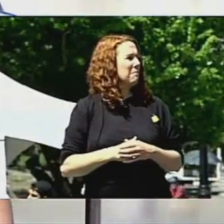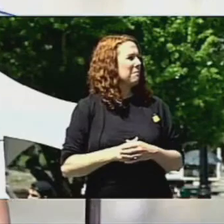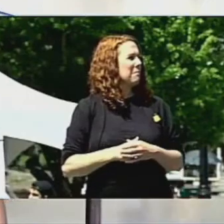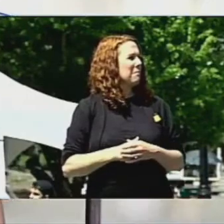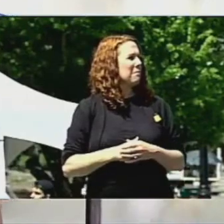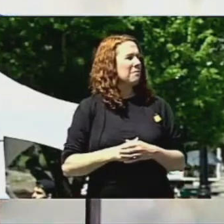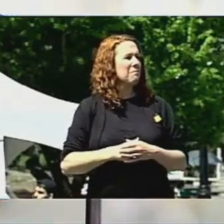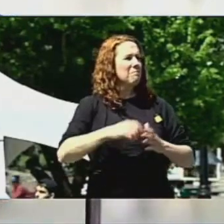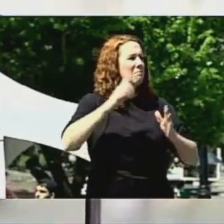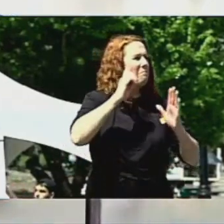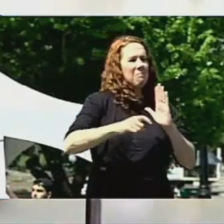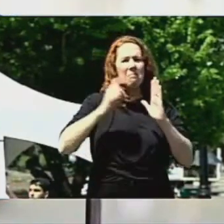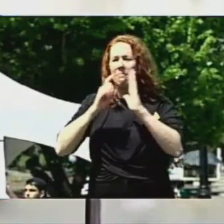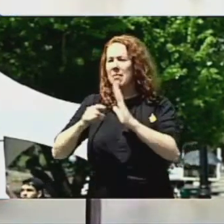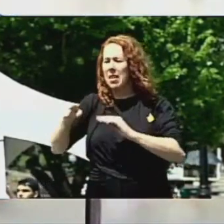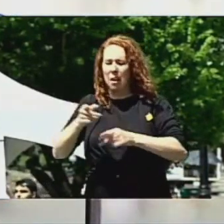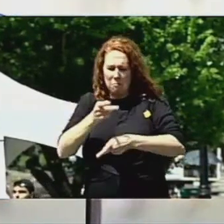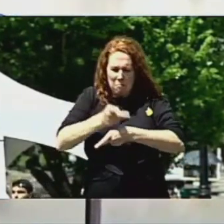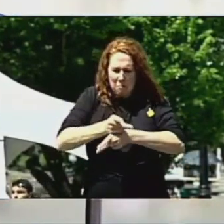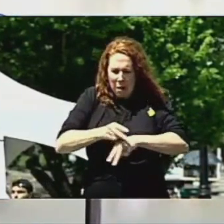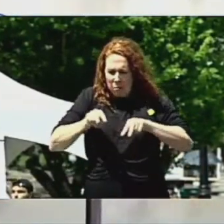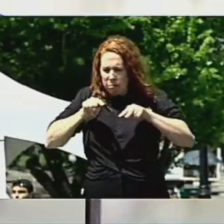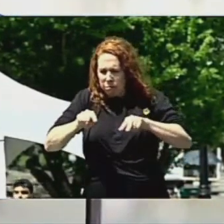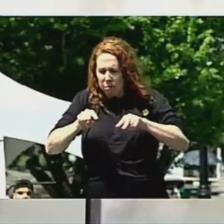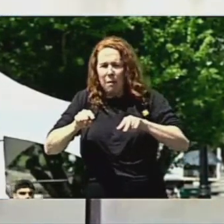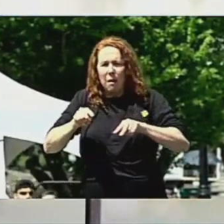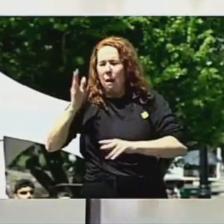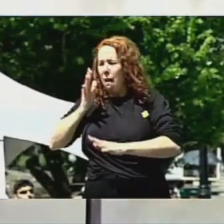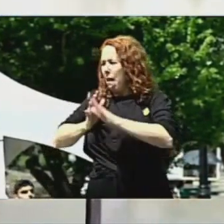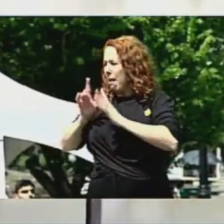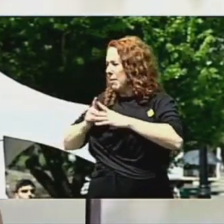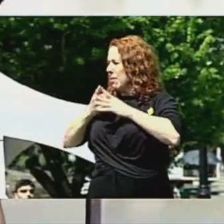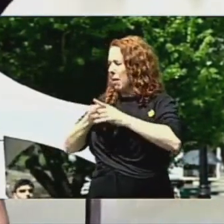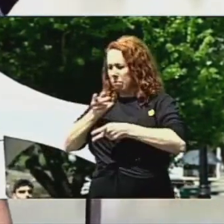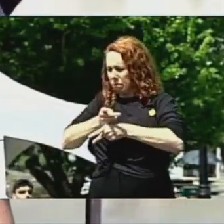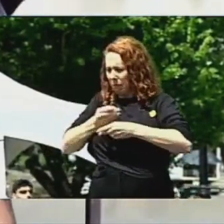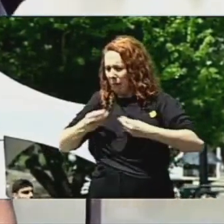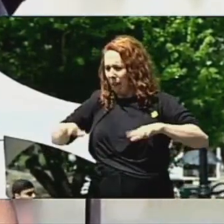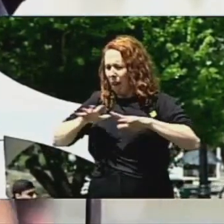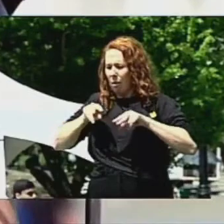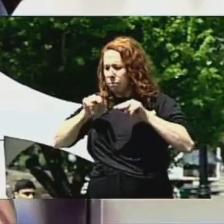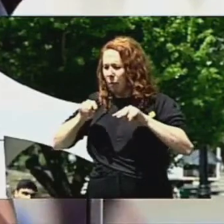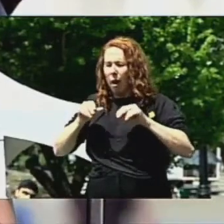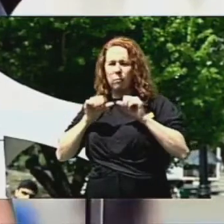Acknowledge them as the caretakers of this space since time immemorial,